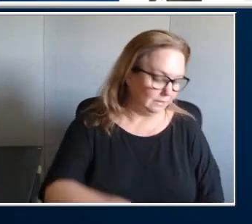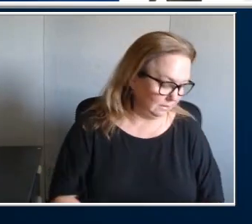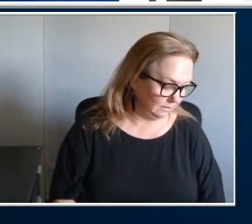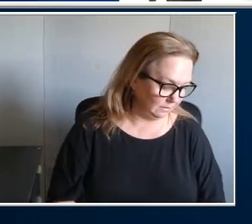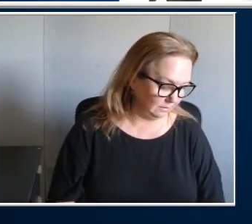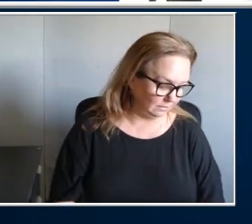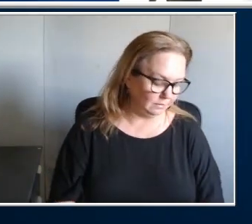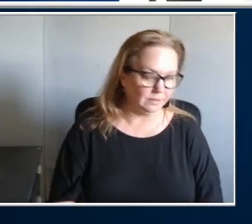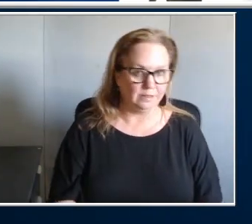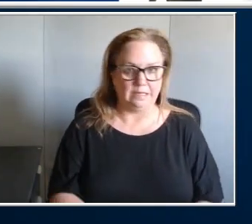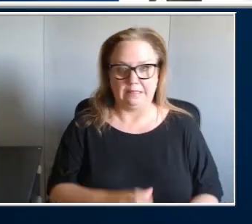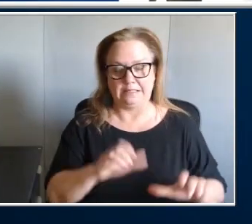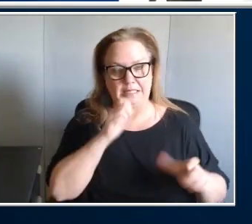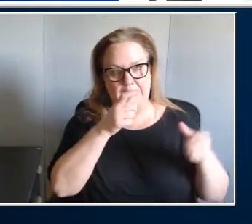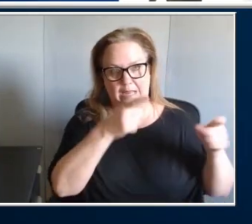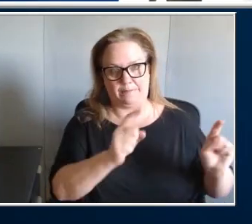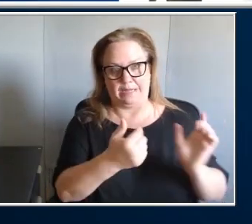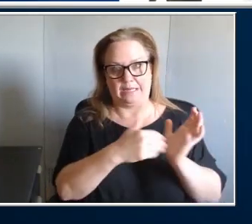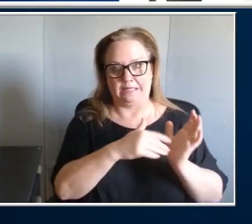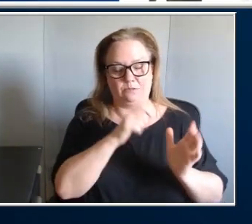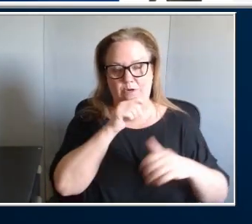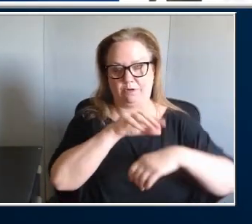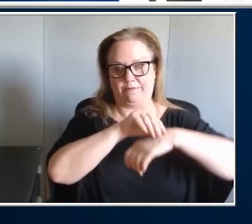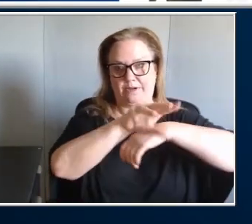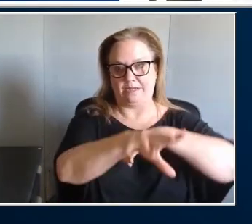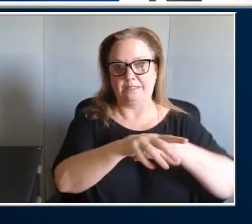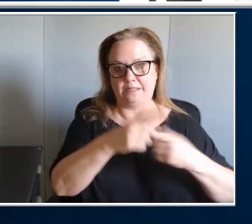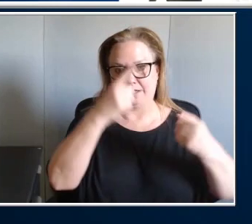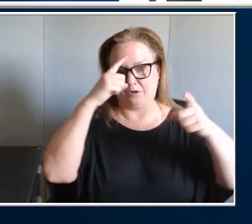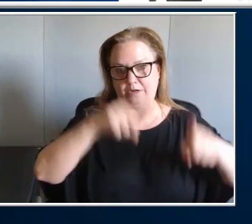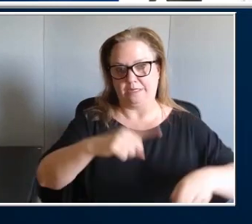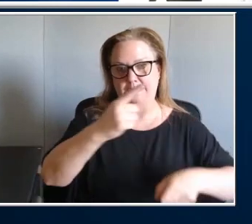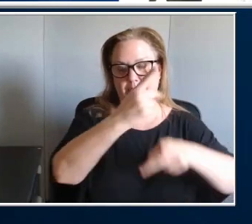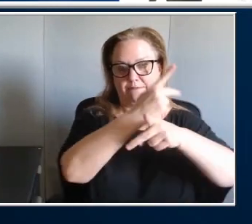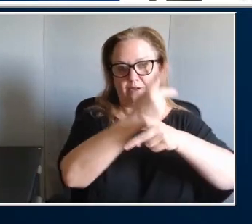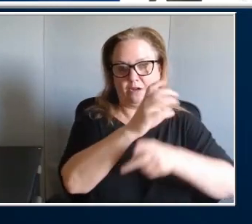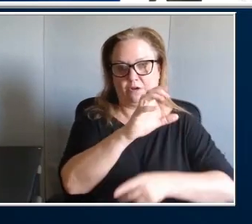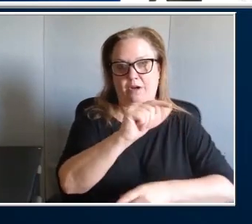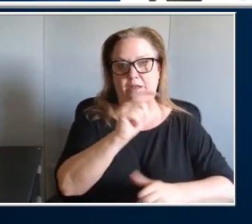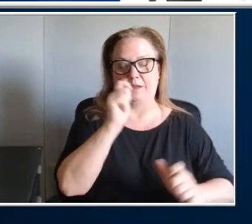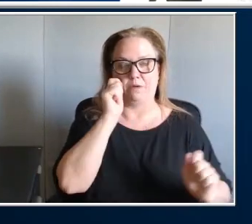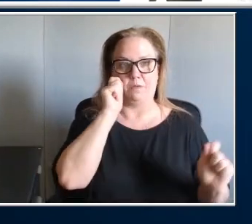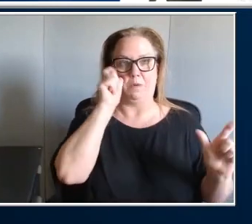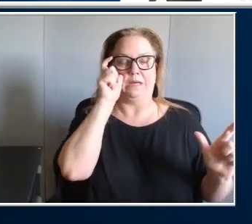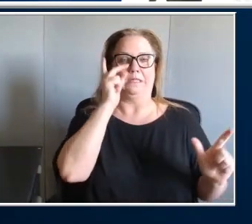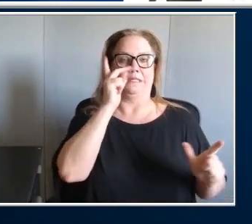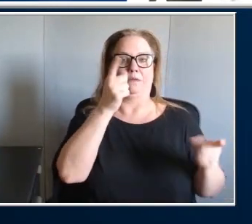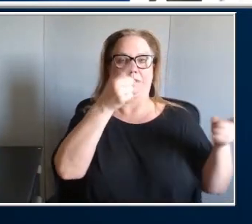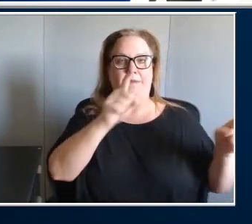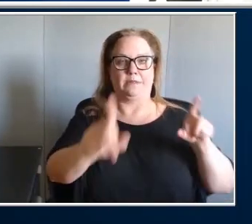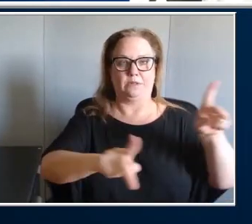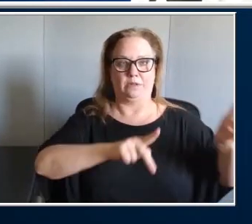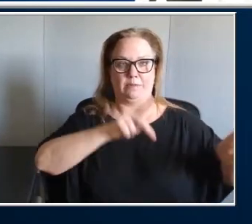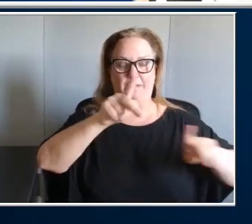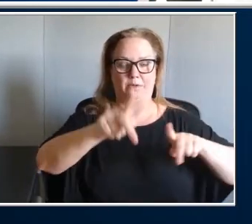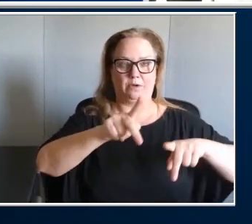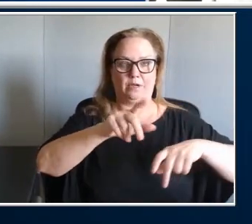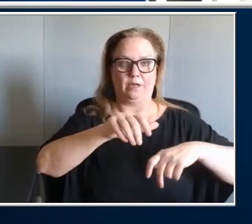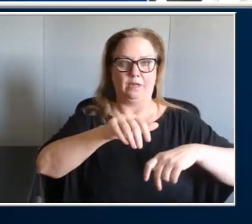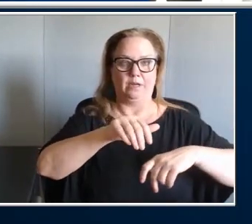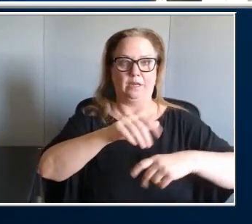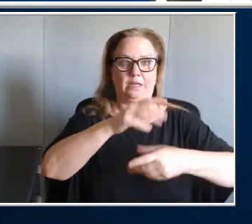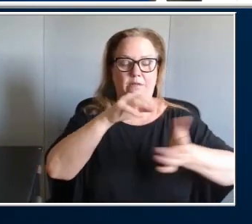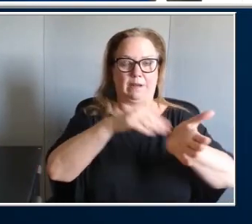not do that again. I think it's highly inadvisable. I agree. I'm glad someone figured out, they were awake, what was going on, so those good folks could get to the right medical